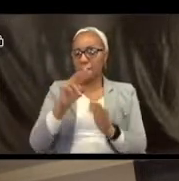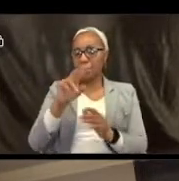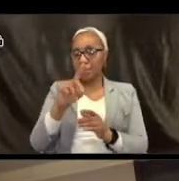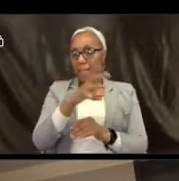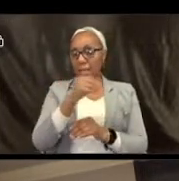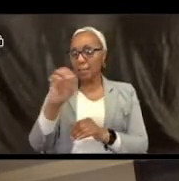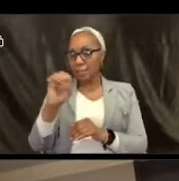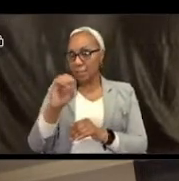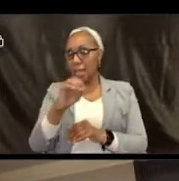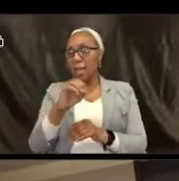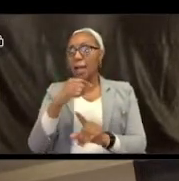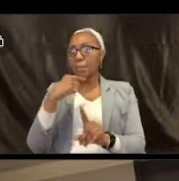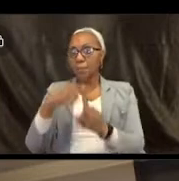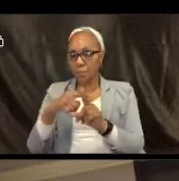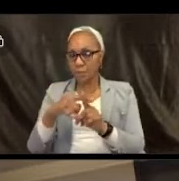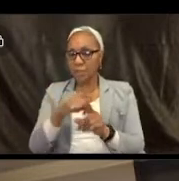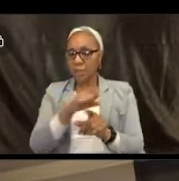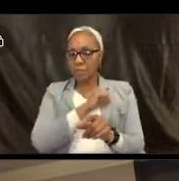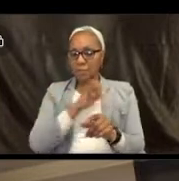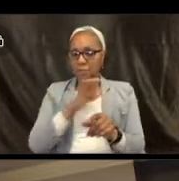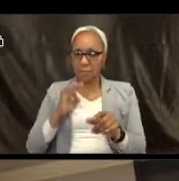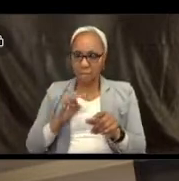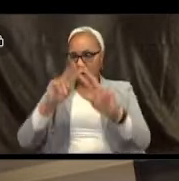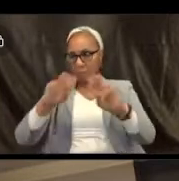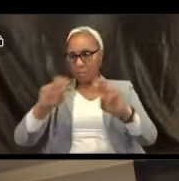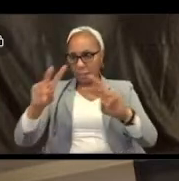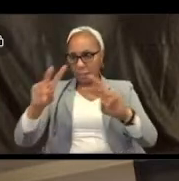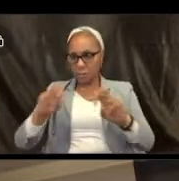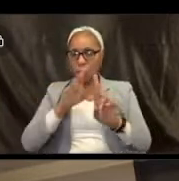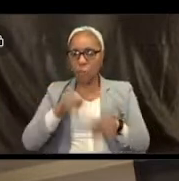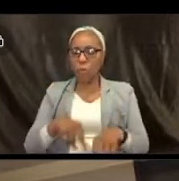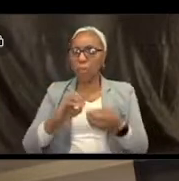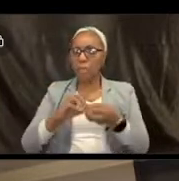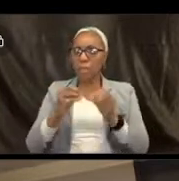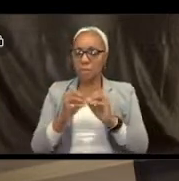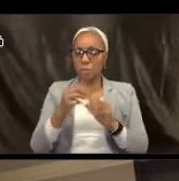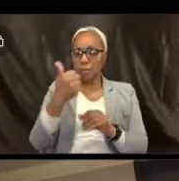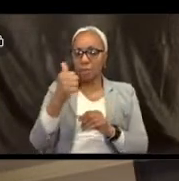agenda staff report. Item 10,